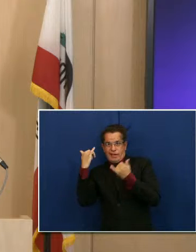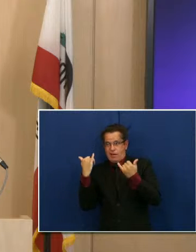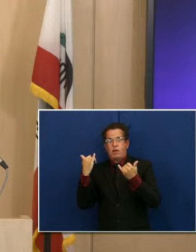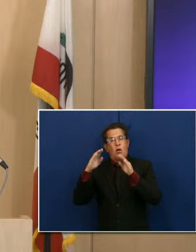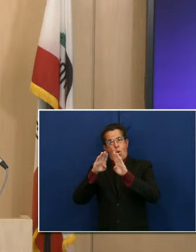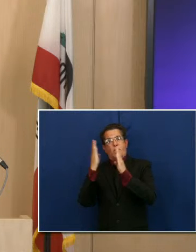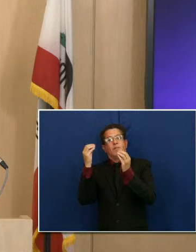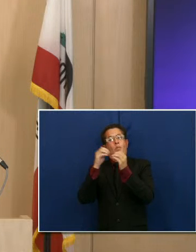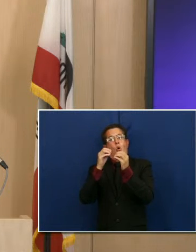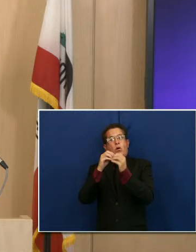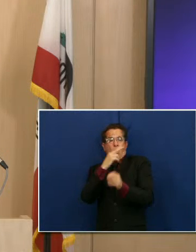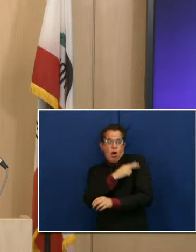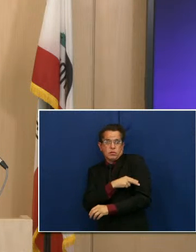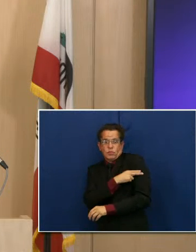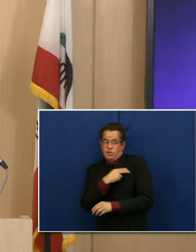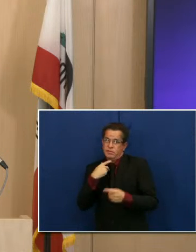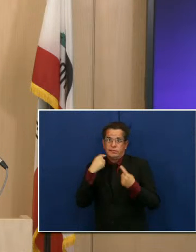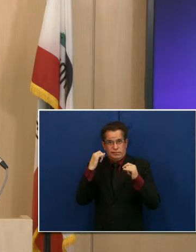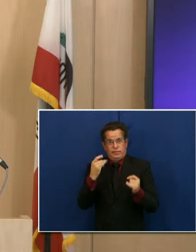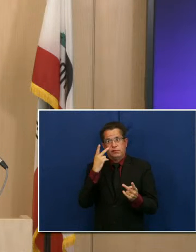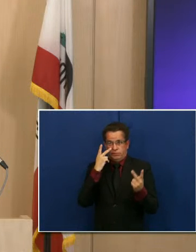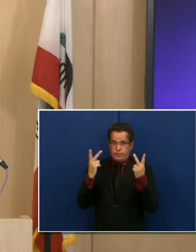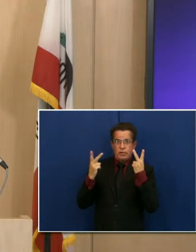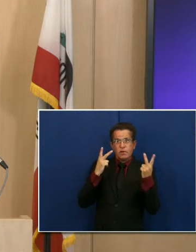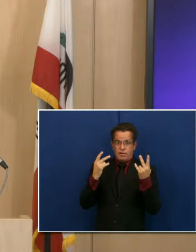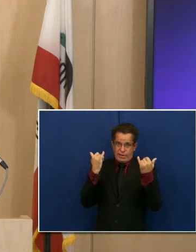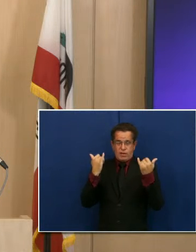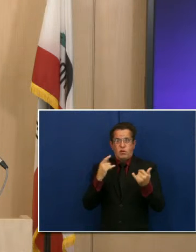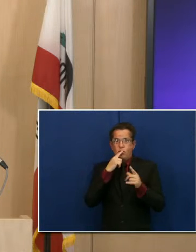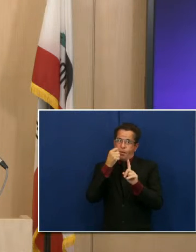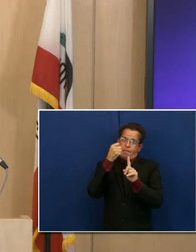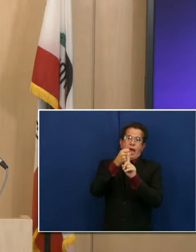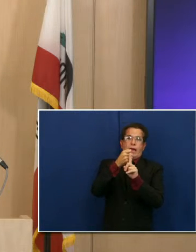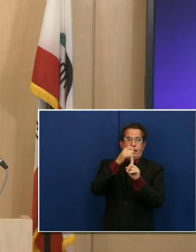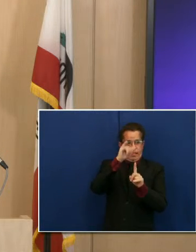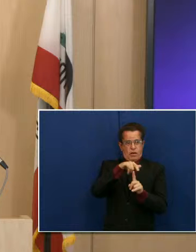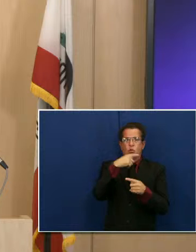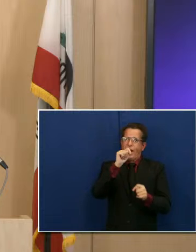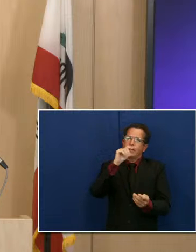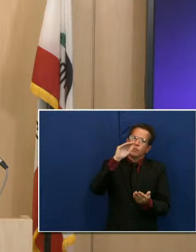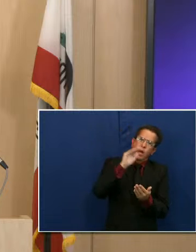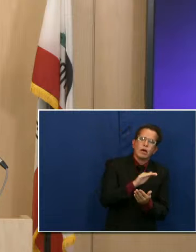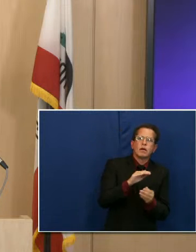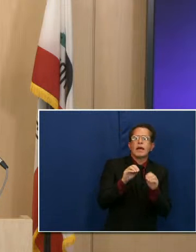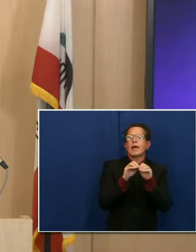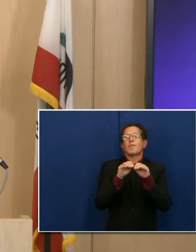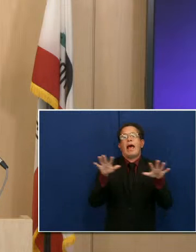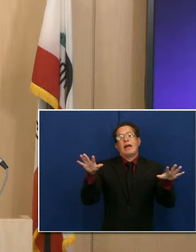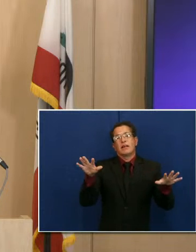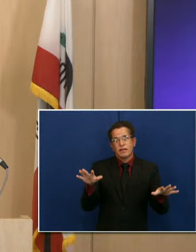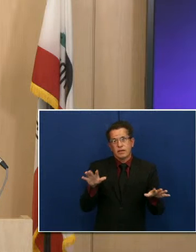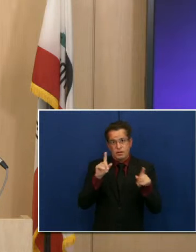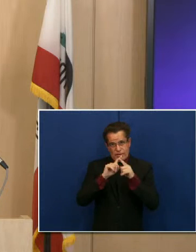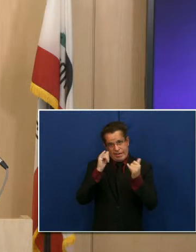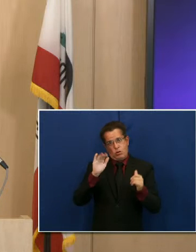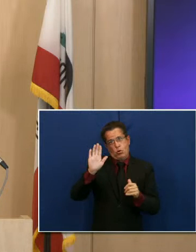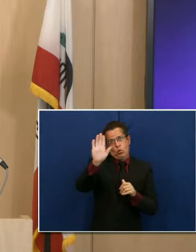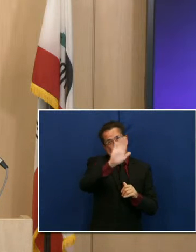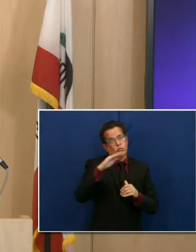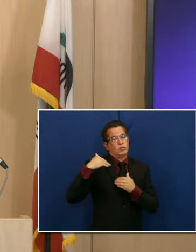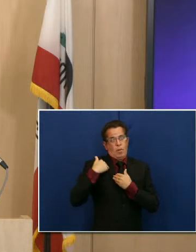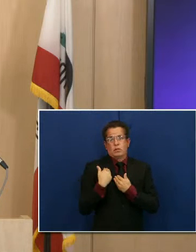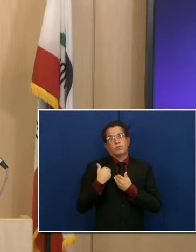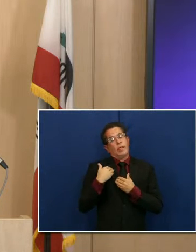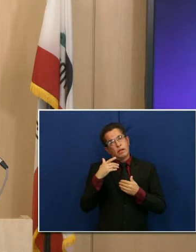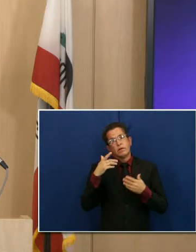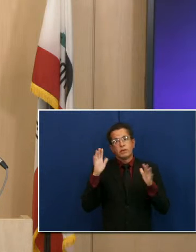can to address the impact of the transmission of COVID. But each and every one of us now need to do everything we can